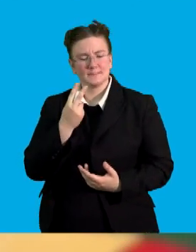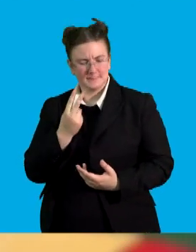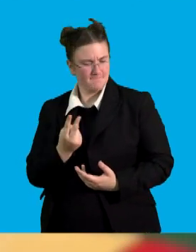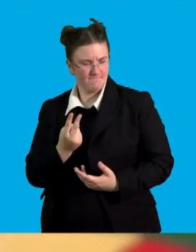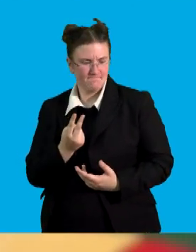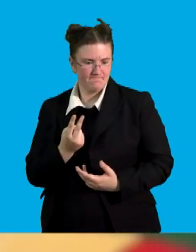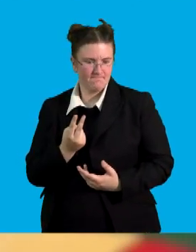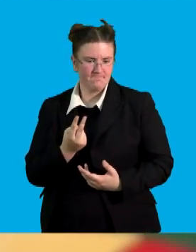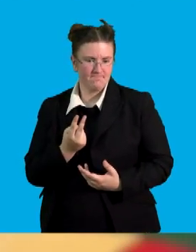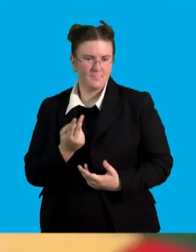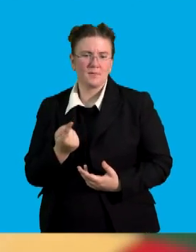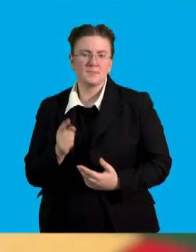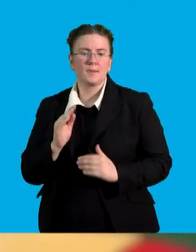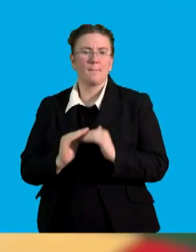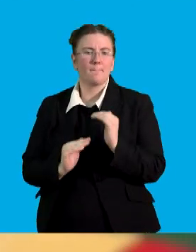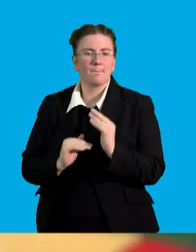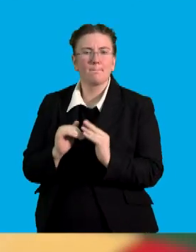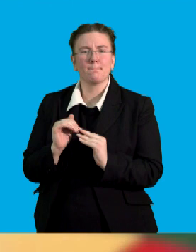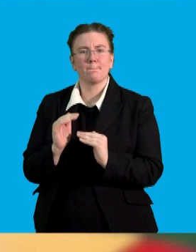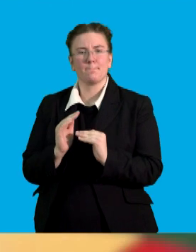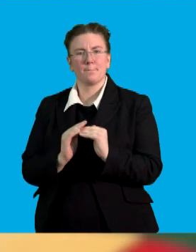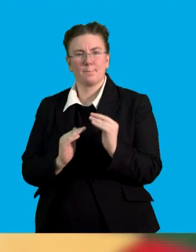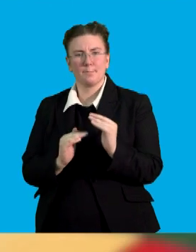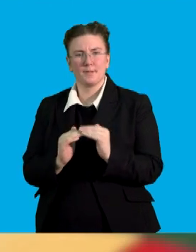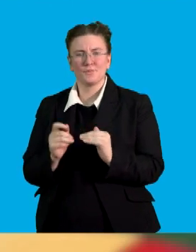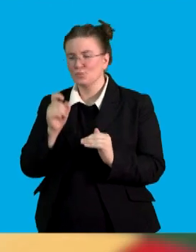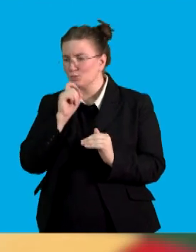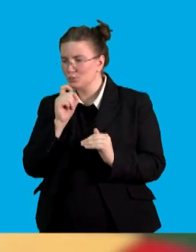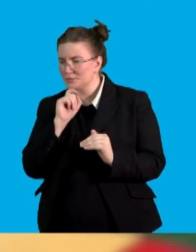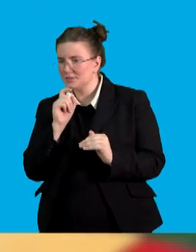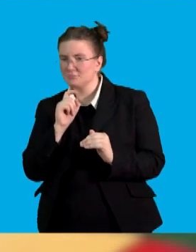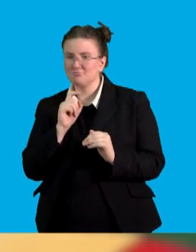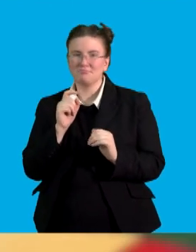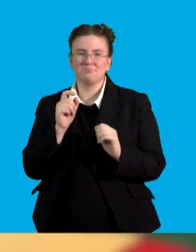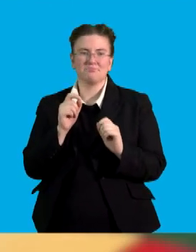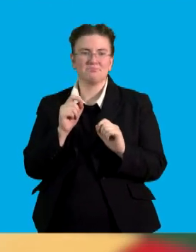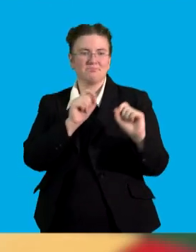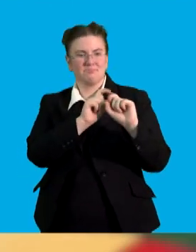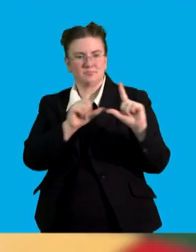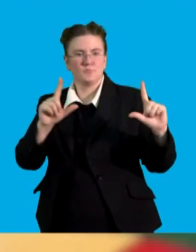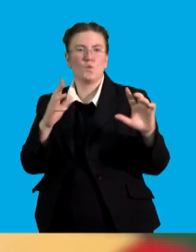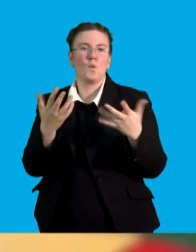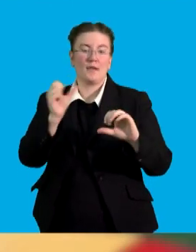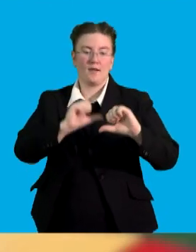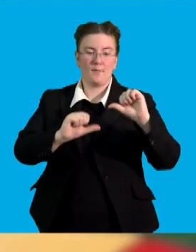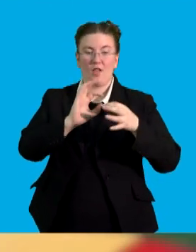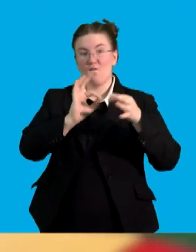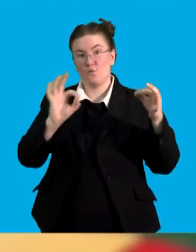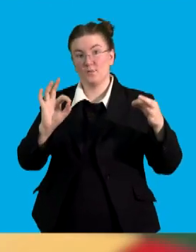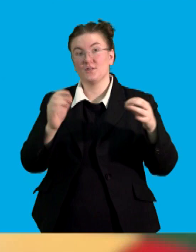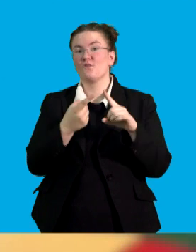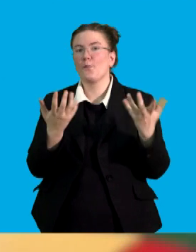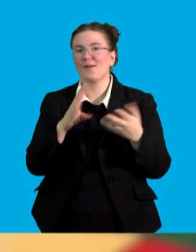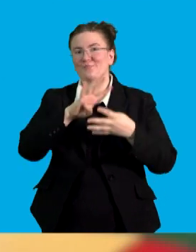see and basically build them up in terms of them using models or using the chemical formulas that we're finding from the